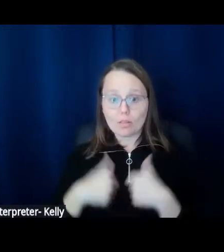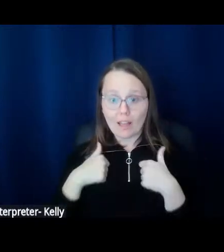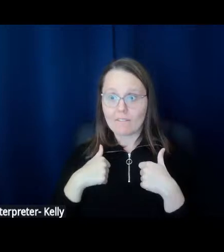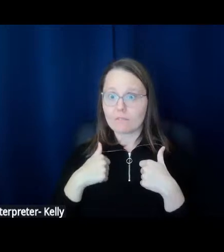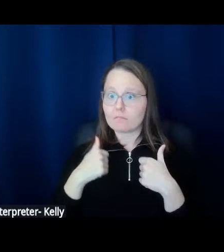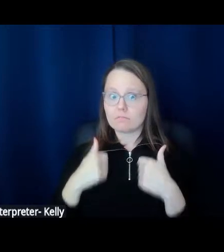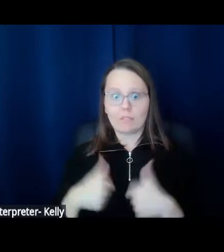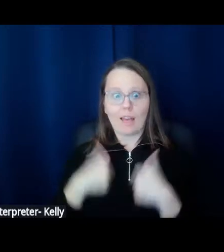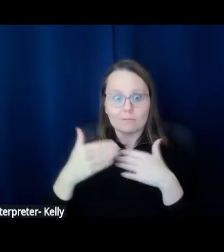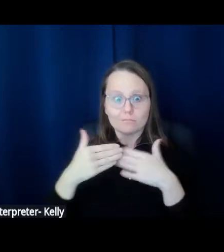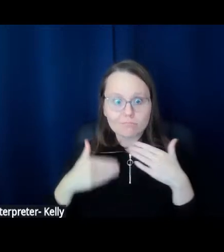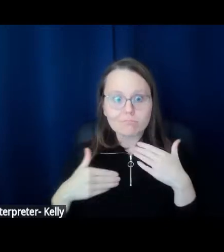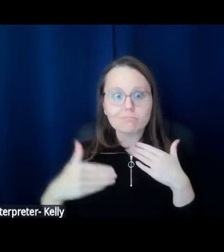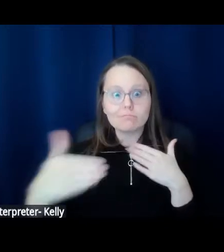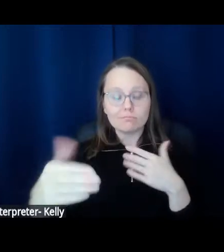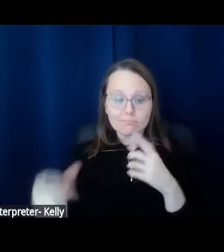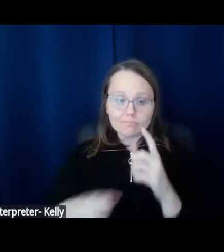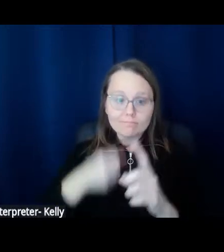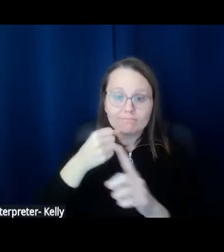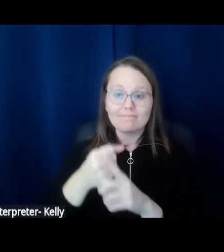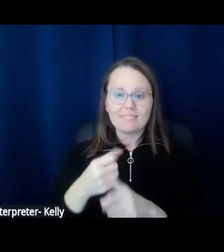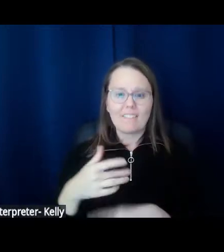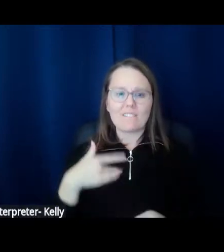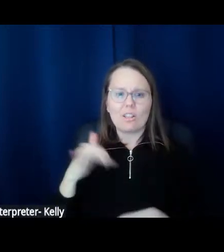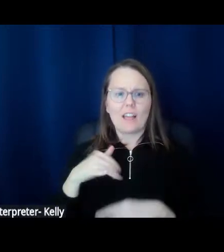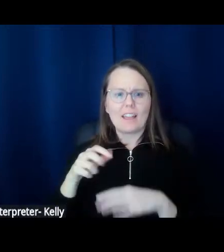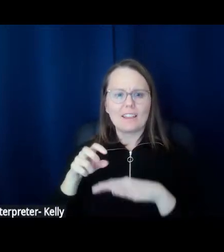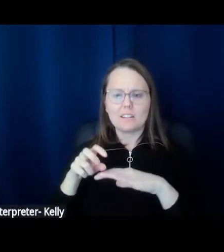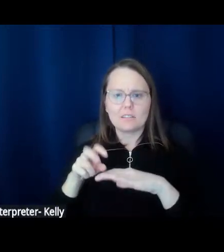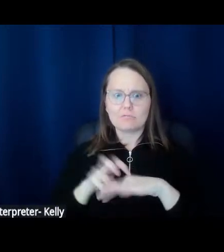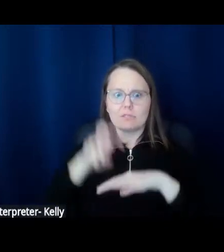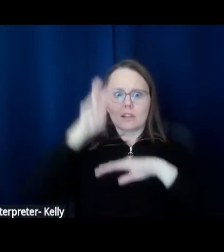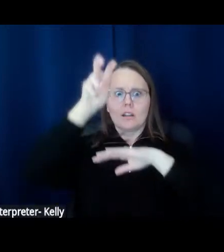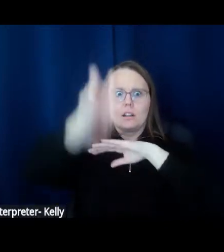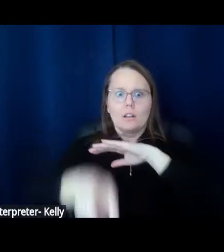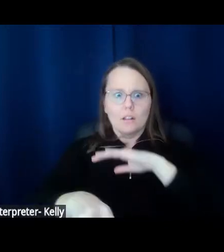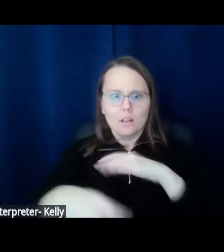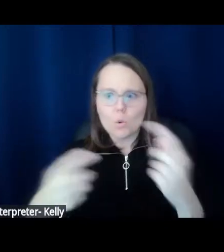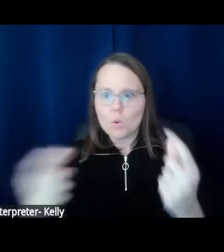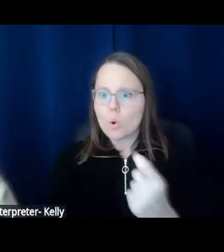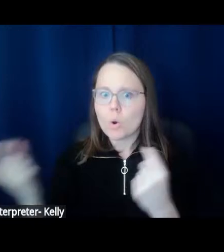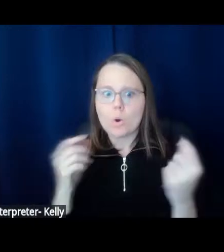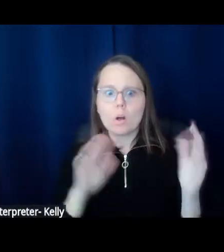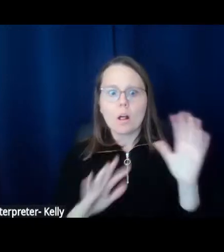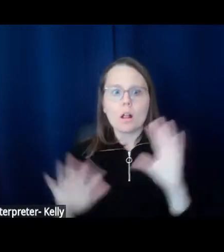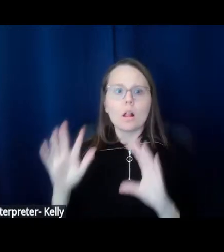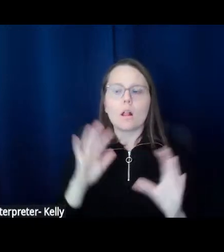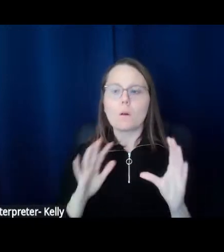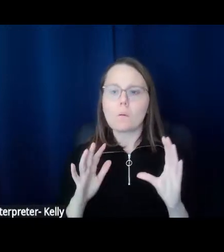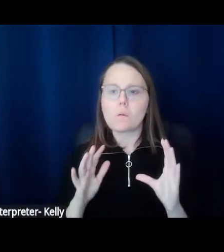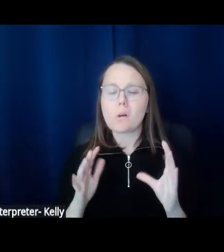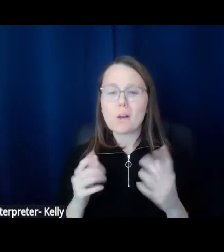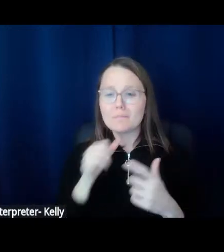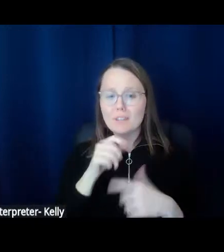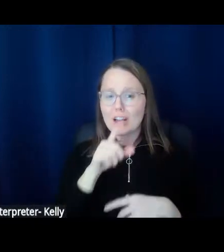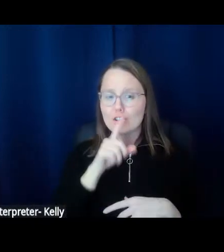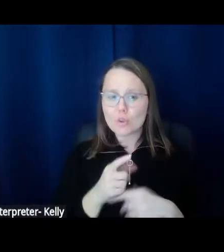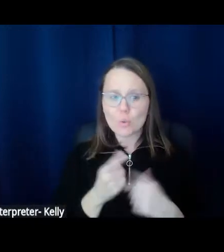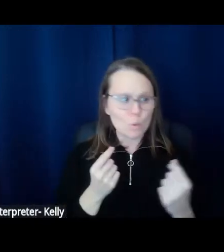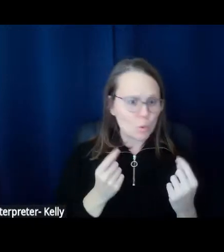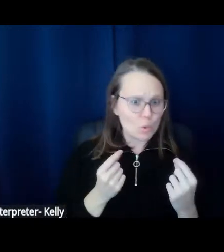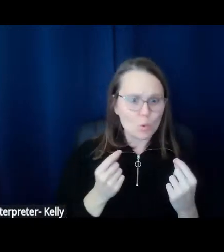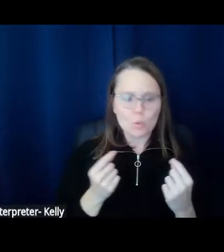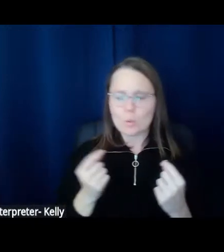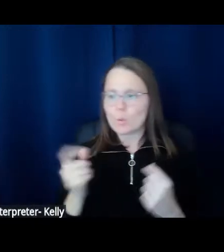life, it is like jumping off a cliff a lot of the time. You know, you're not really told where to go or what to